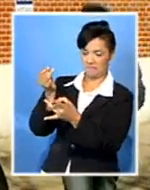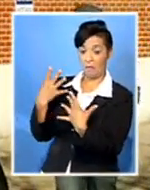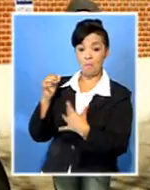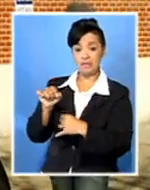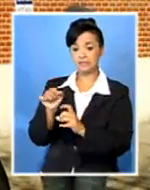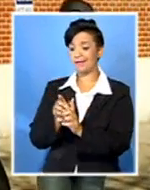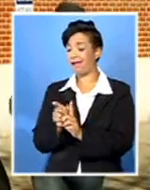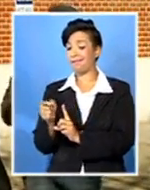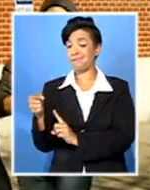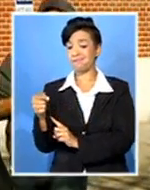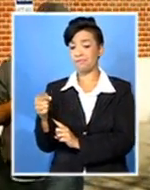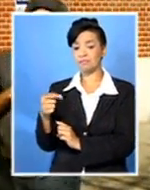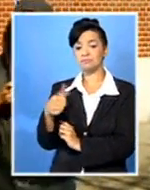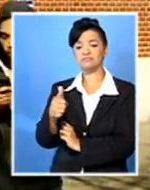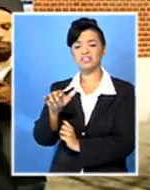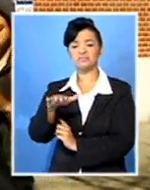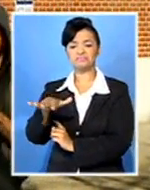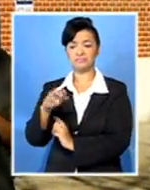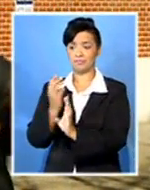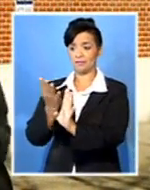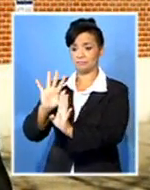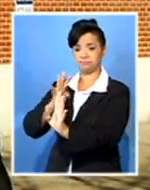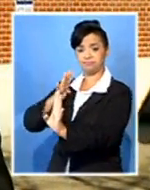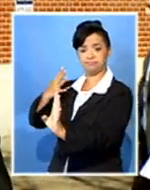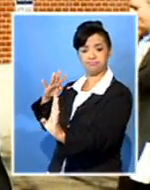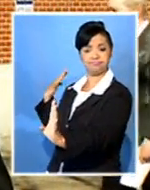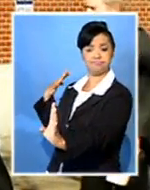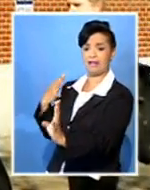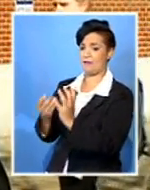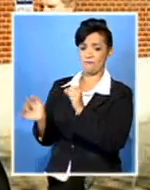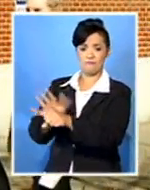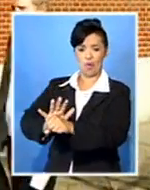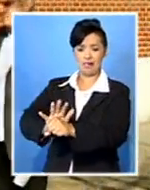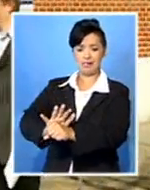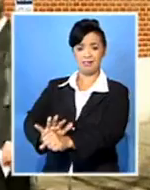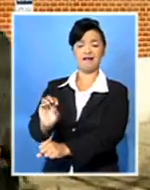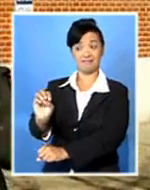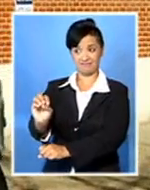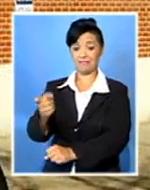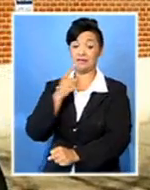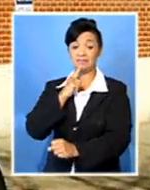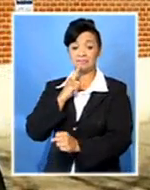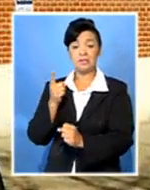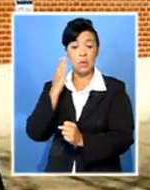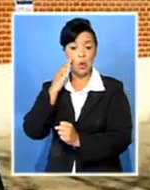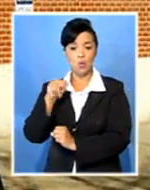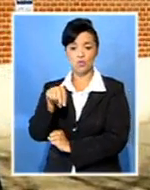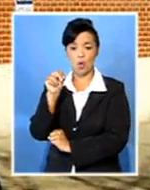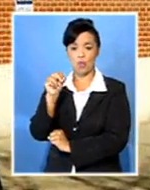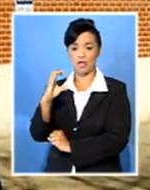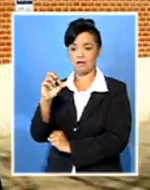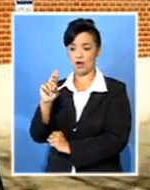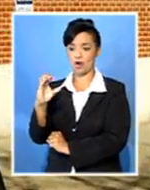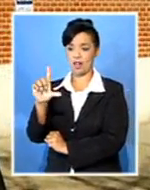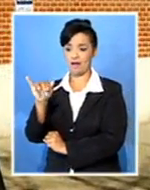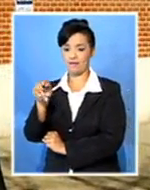that around the corner, just a few blocks away, there are lines that are going around the block. I think you're going to see long lines in swing states, your North Carolinas,